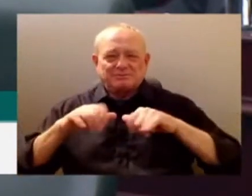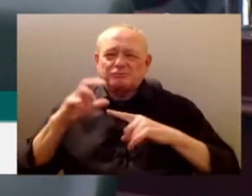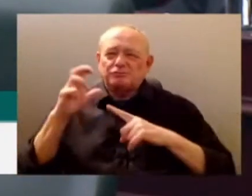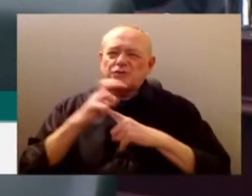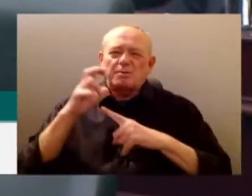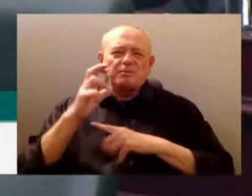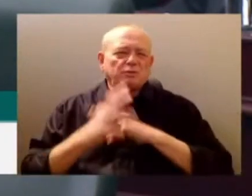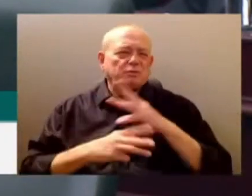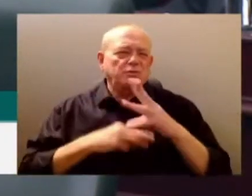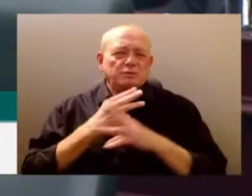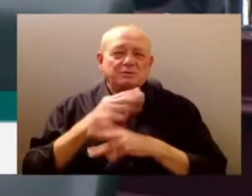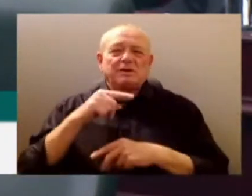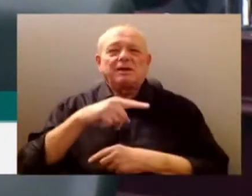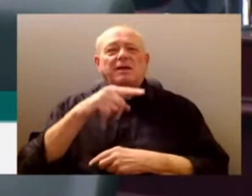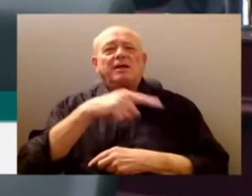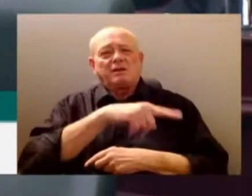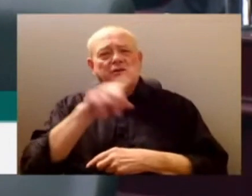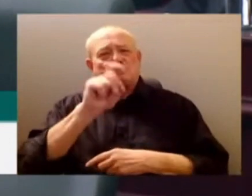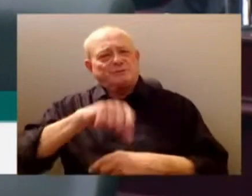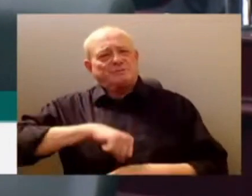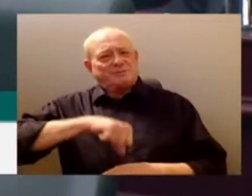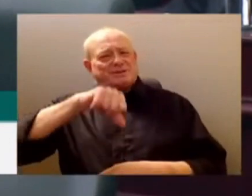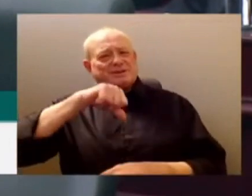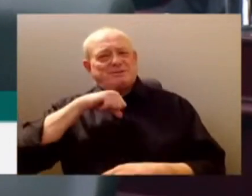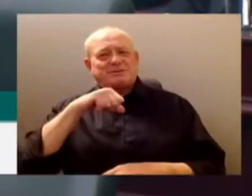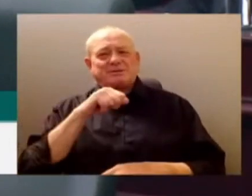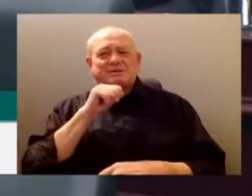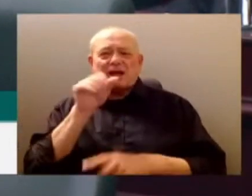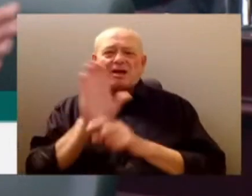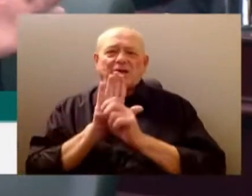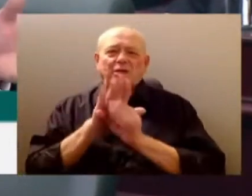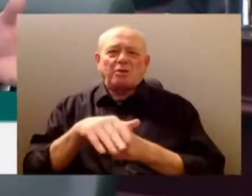proud of that instead of trying to discredit that. We know that